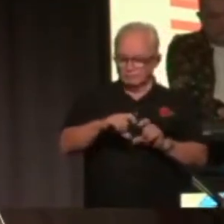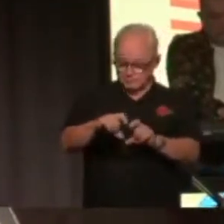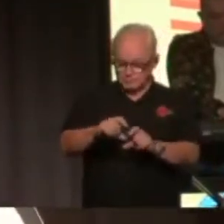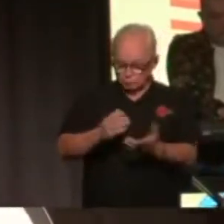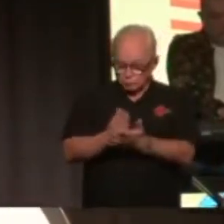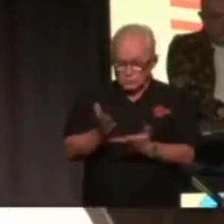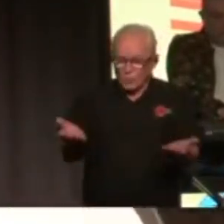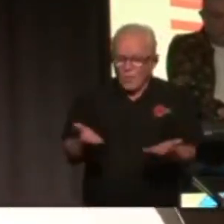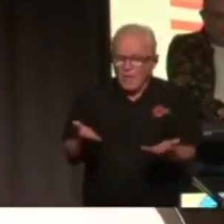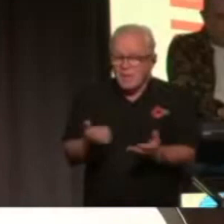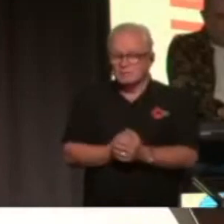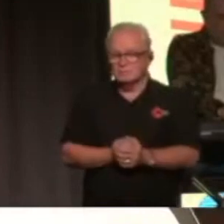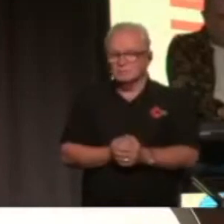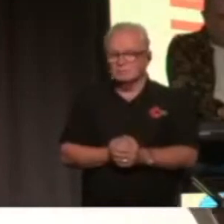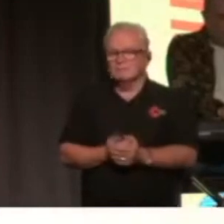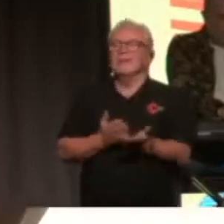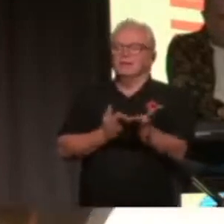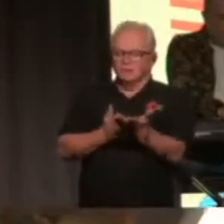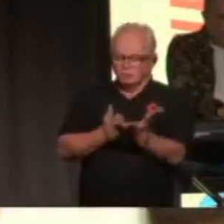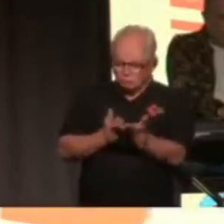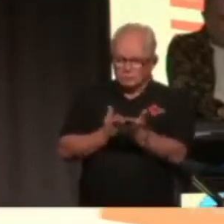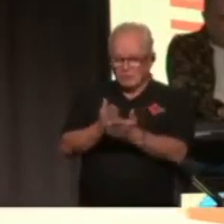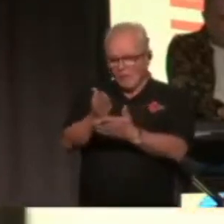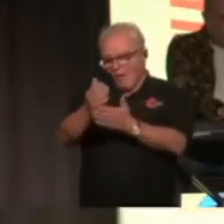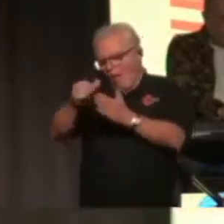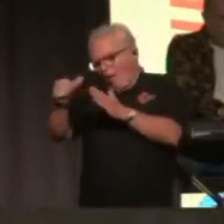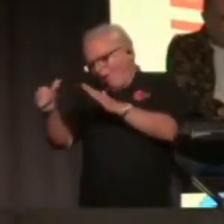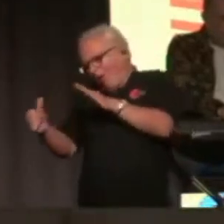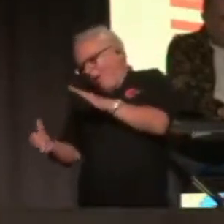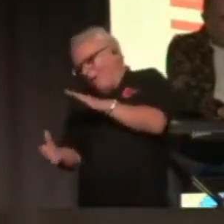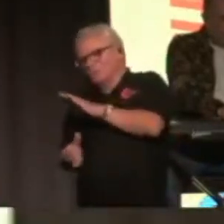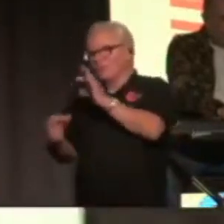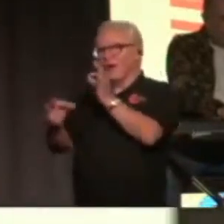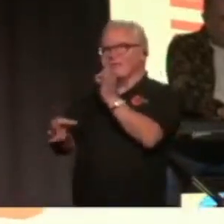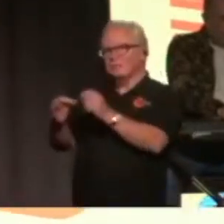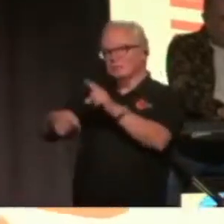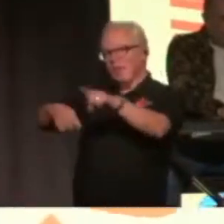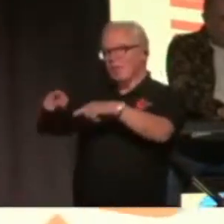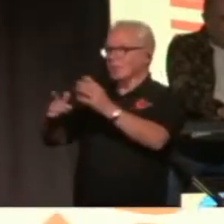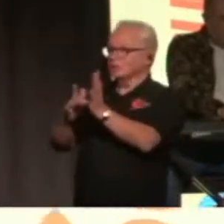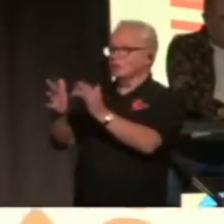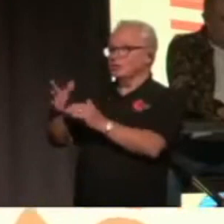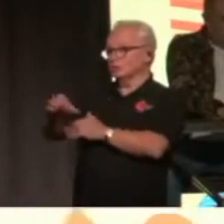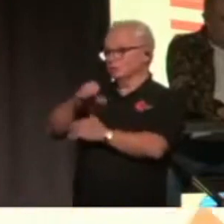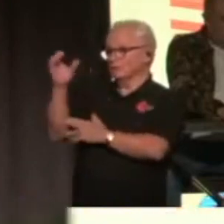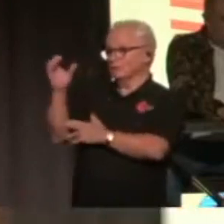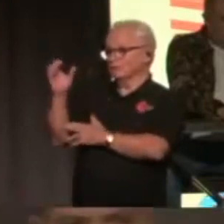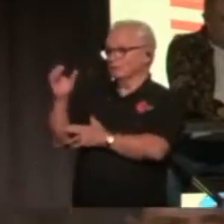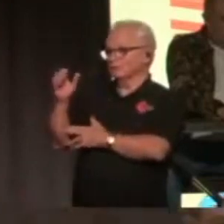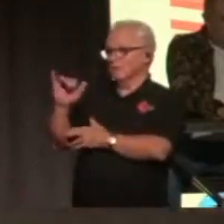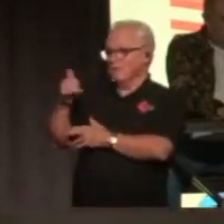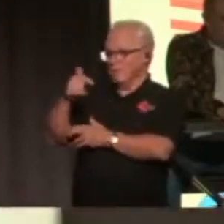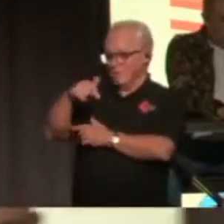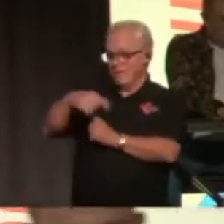trust under the government of Jesus Christ today. Maybe you're here and you've been saved four or